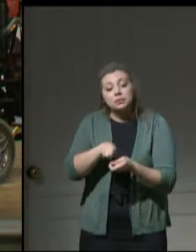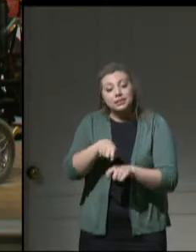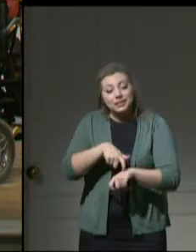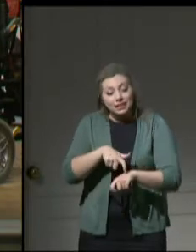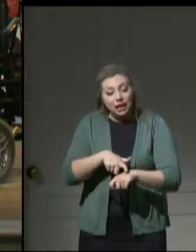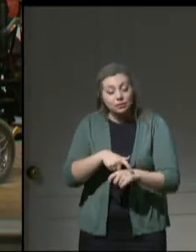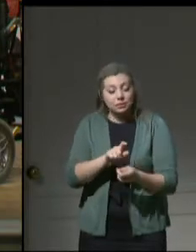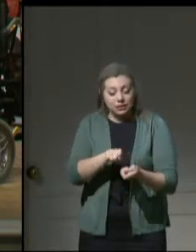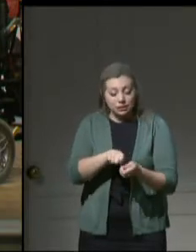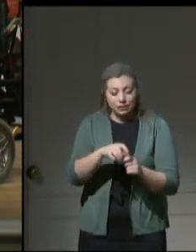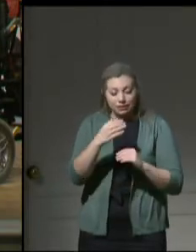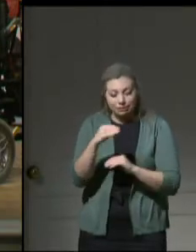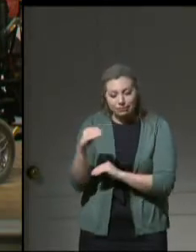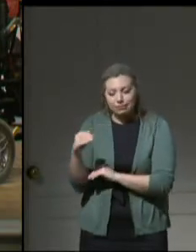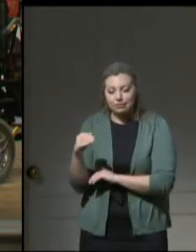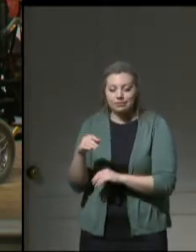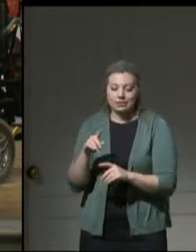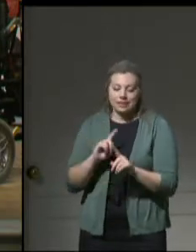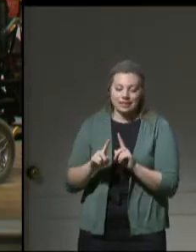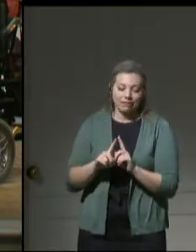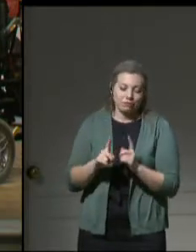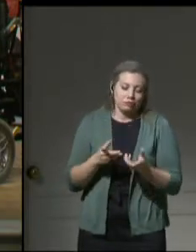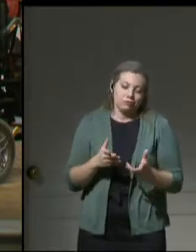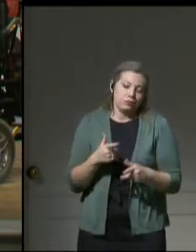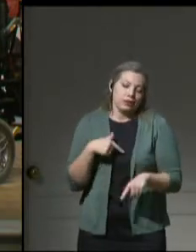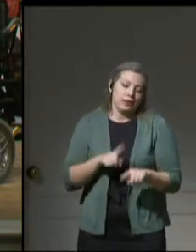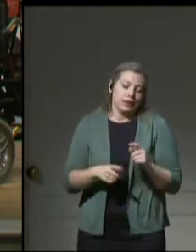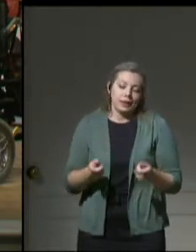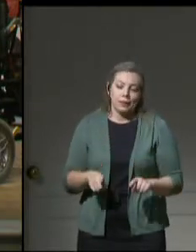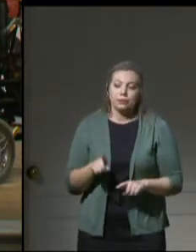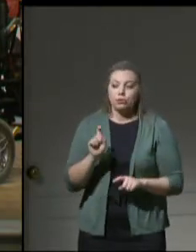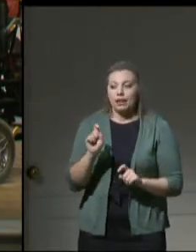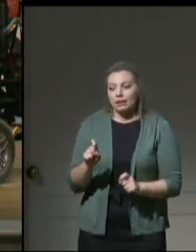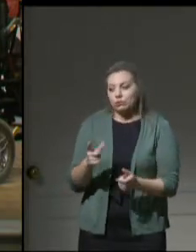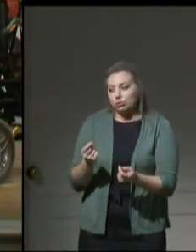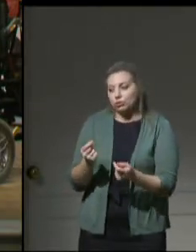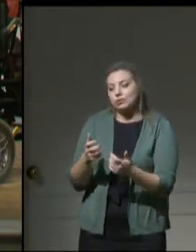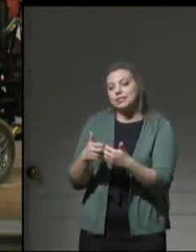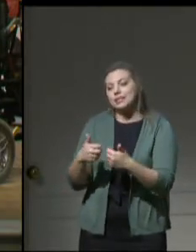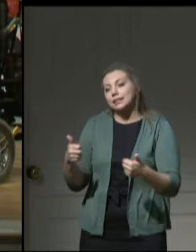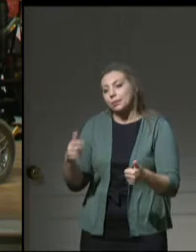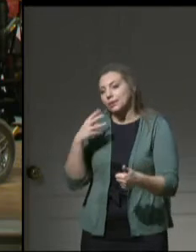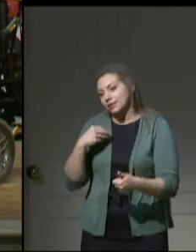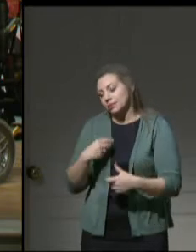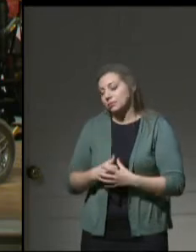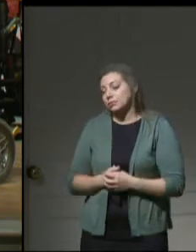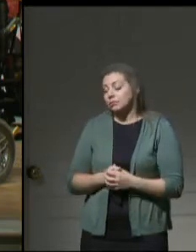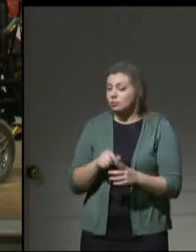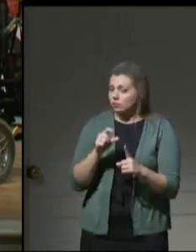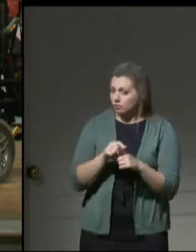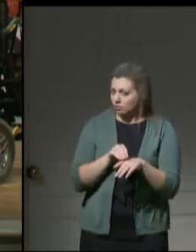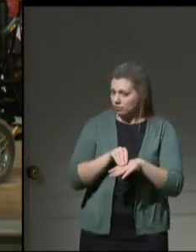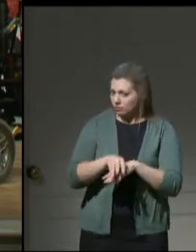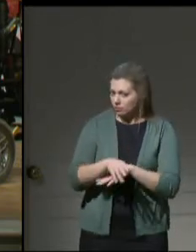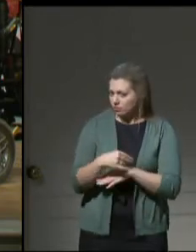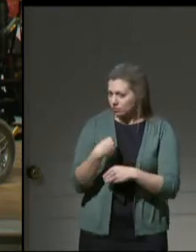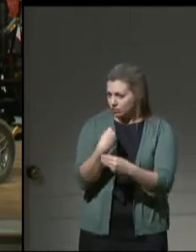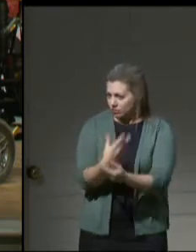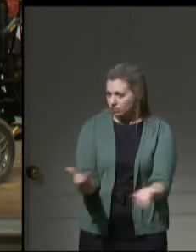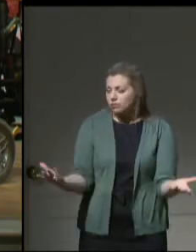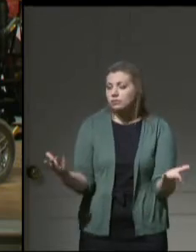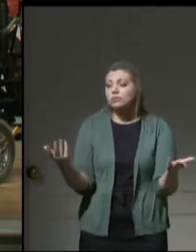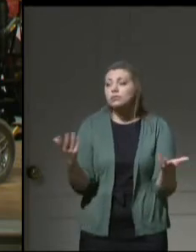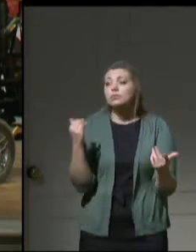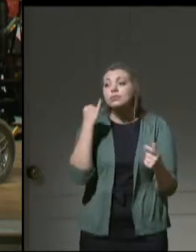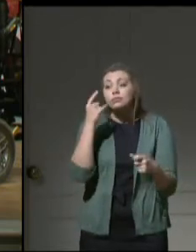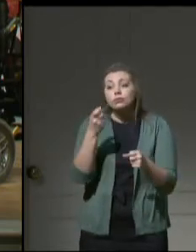certain constraints and certain realities where you can't do that and you have to make a separate experience. And the word of advice that I want to give is if